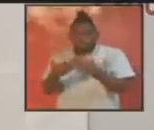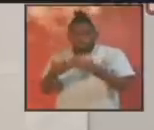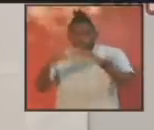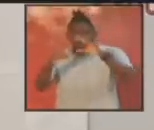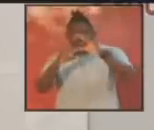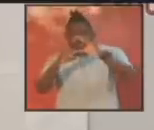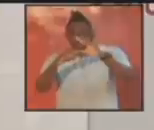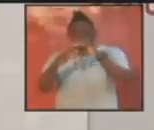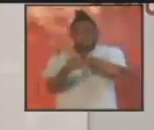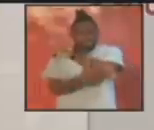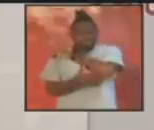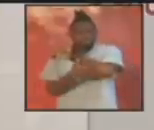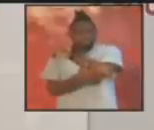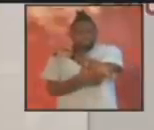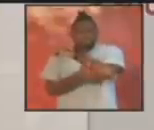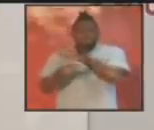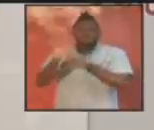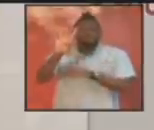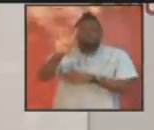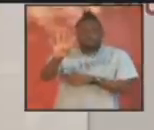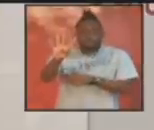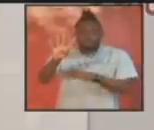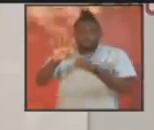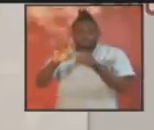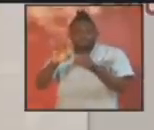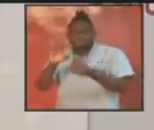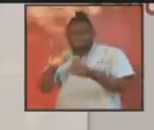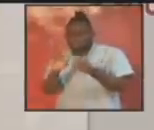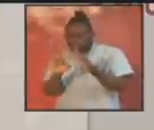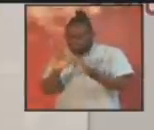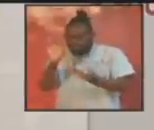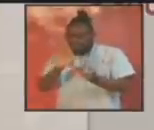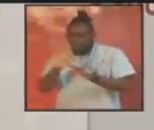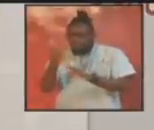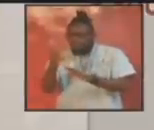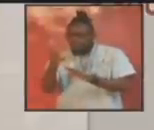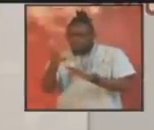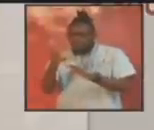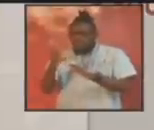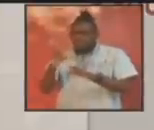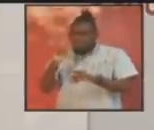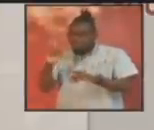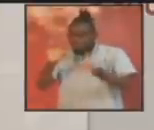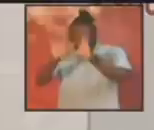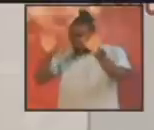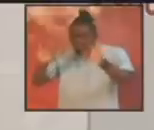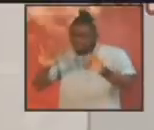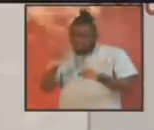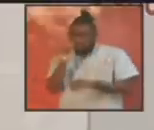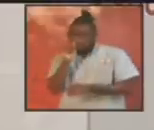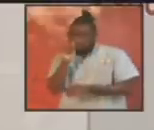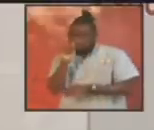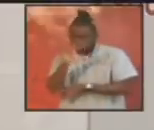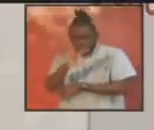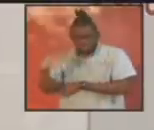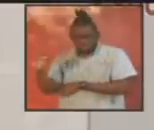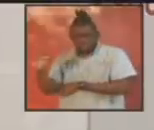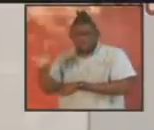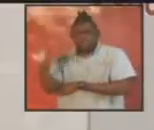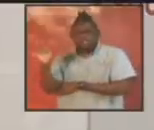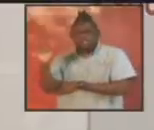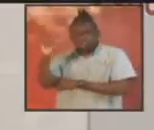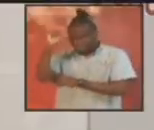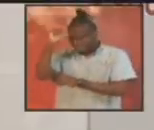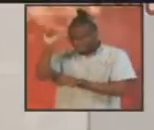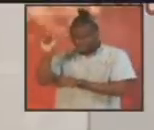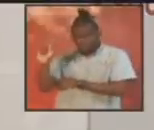February that there was an offer made by a manufacturer, a private sector manufacturer in India,